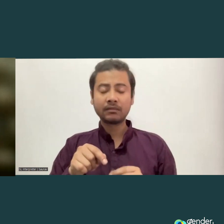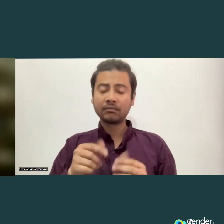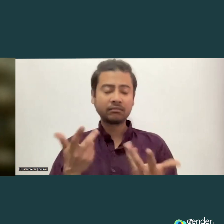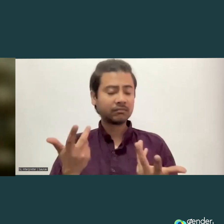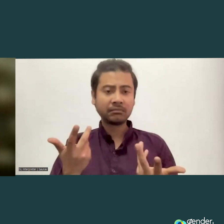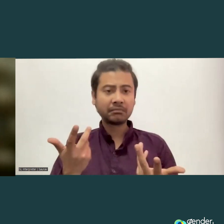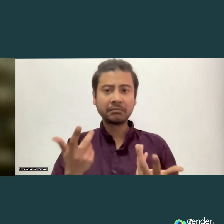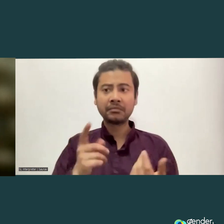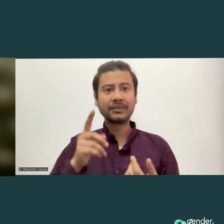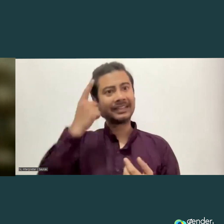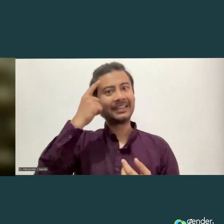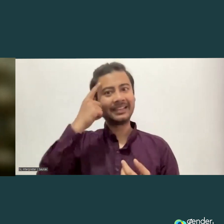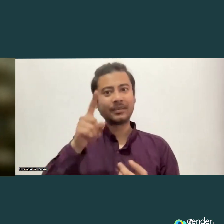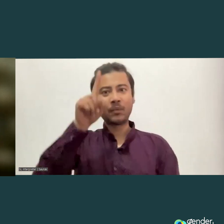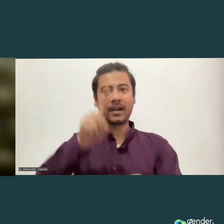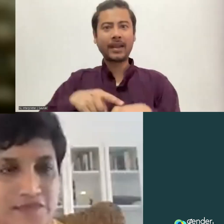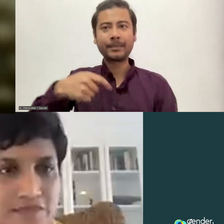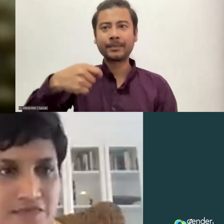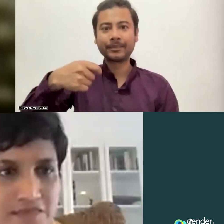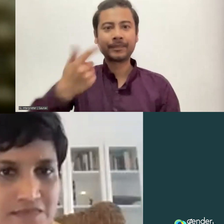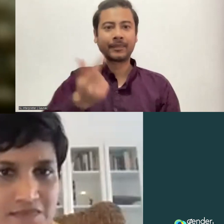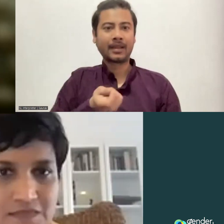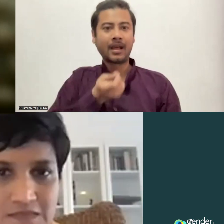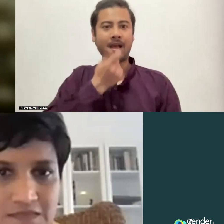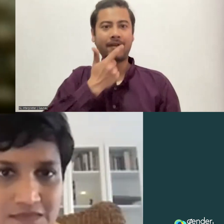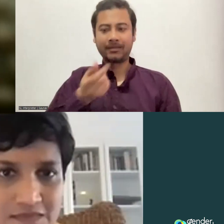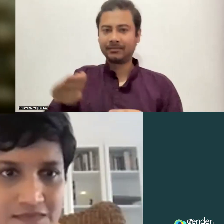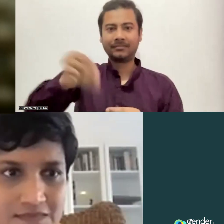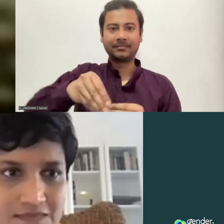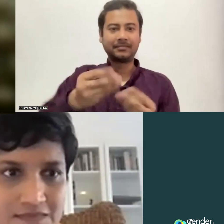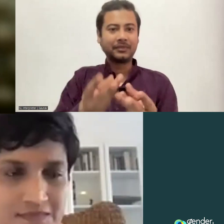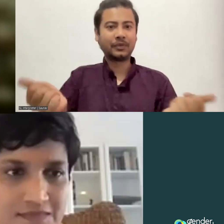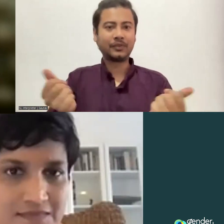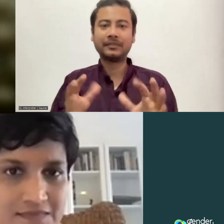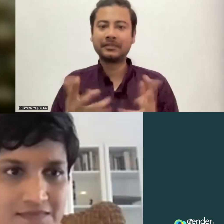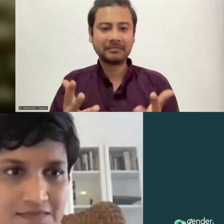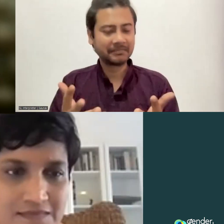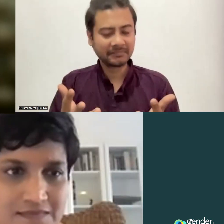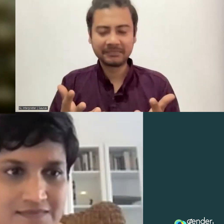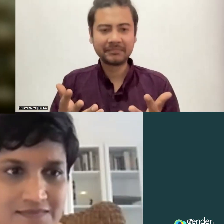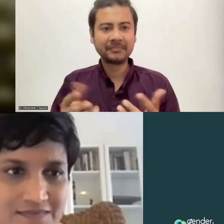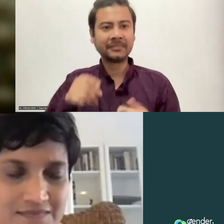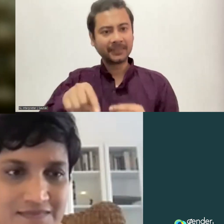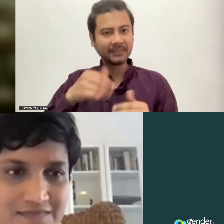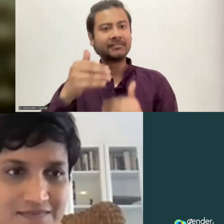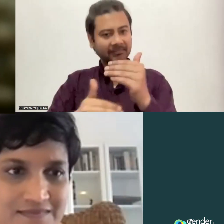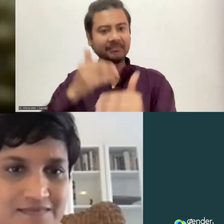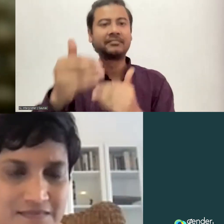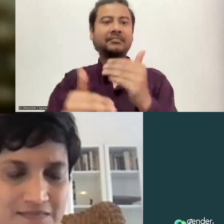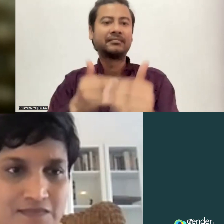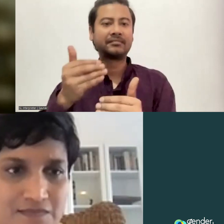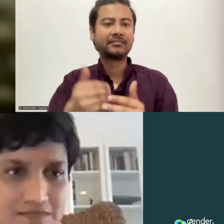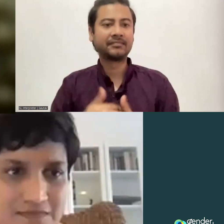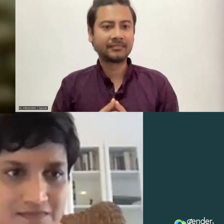solutions, right? When you kind of work with trying to think of what an organization, an inclusive organization, we can't